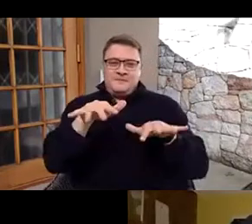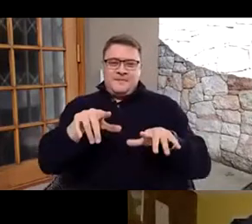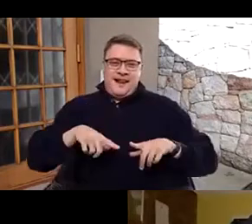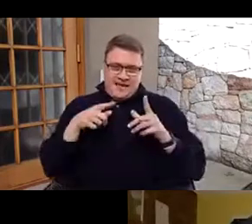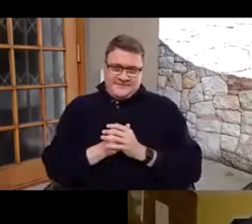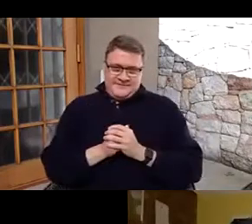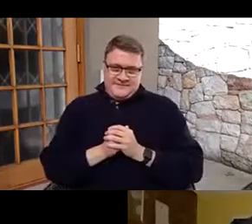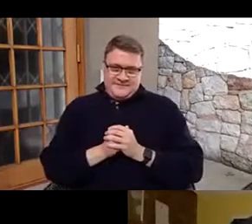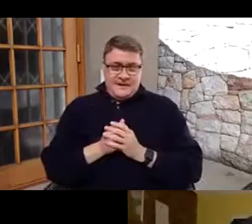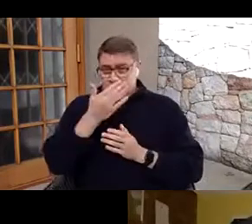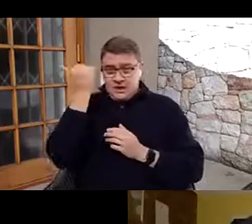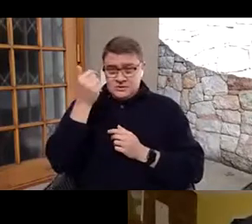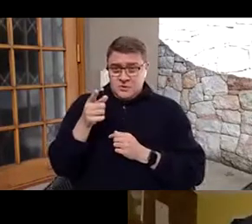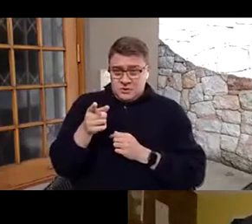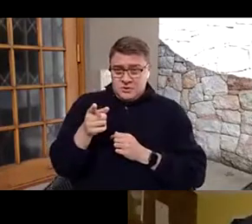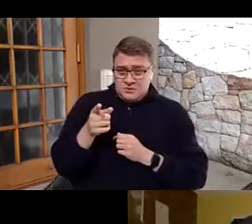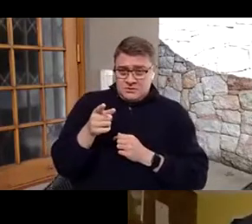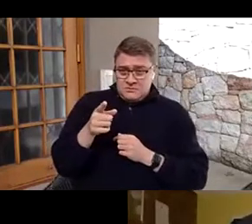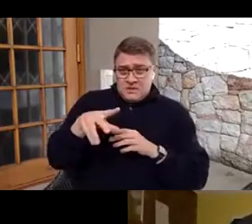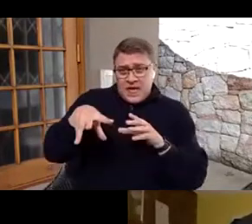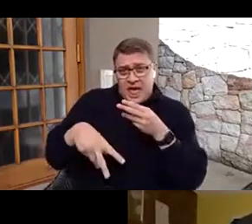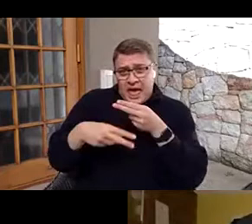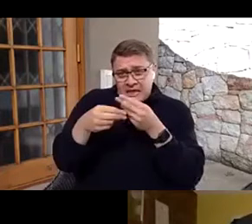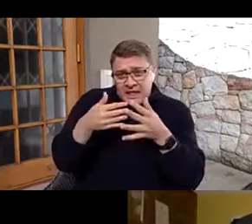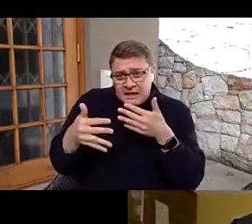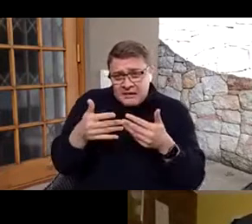if you could add anything to that, or if you would add